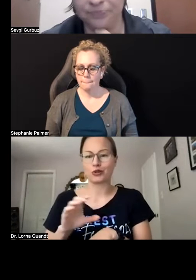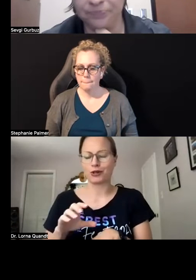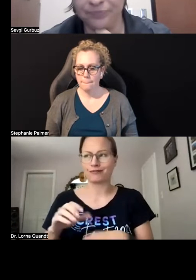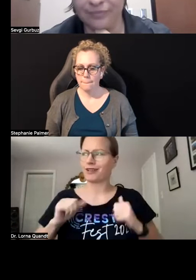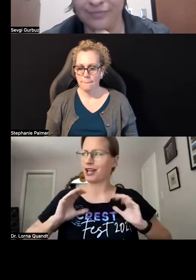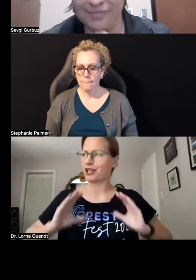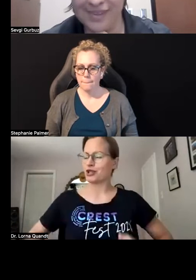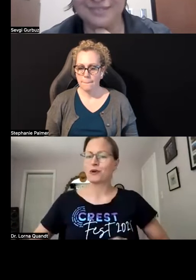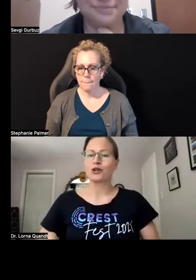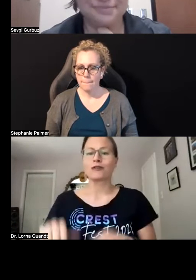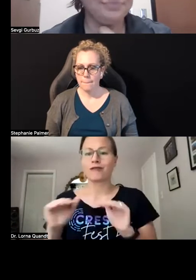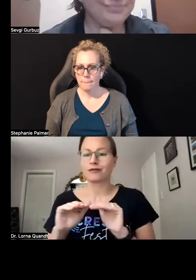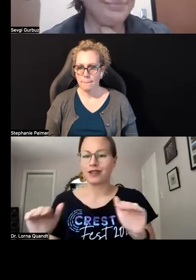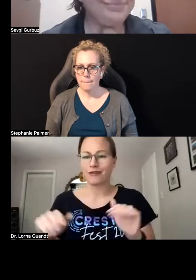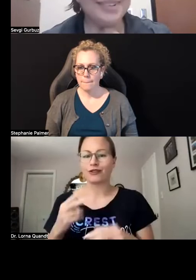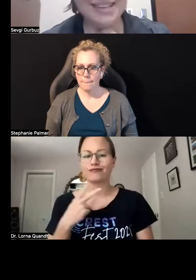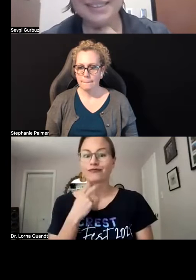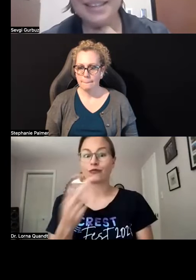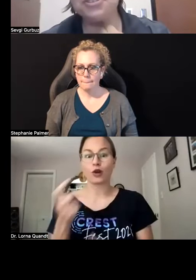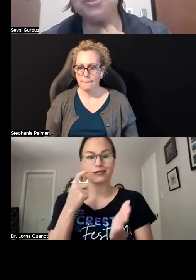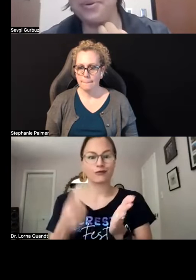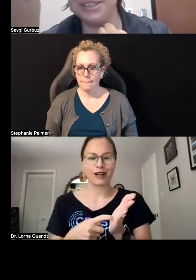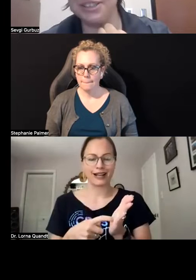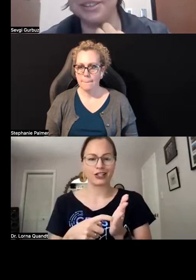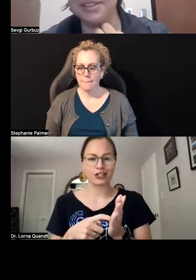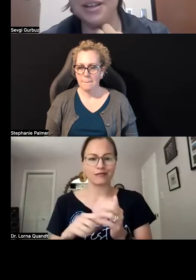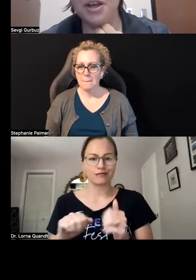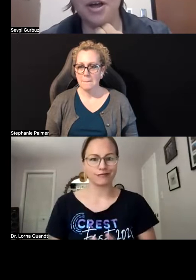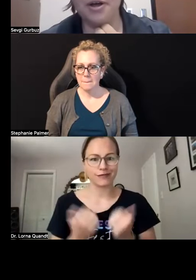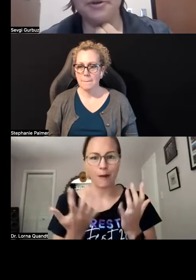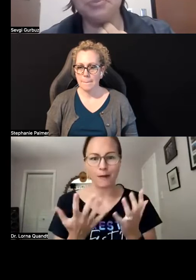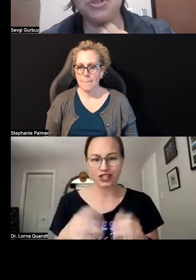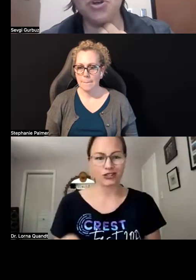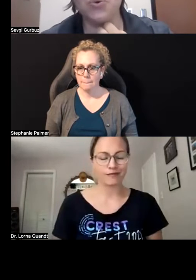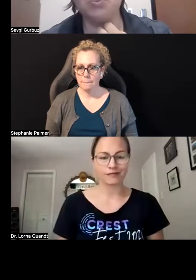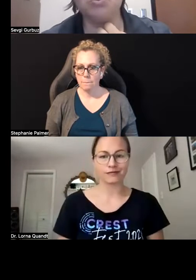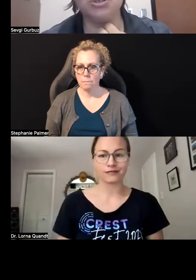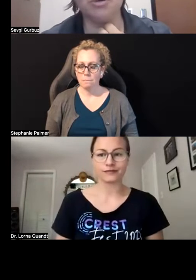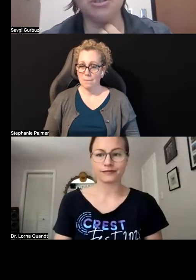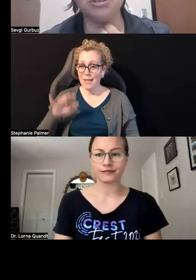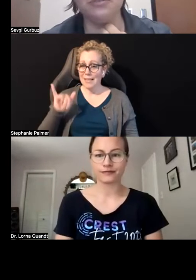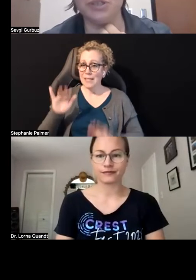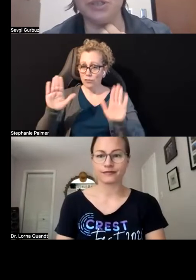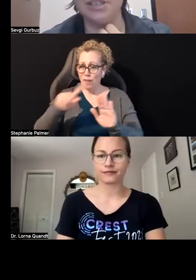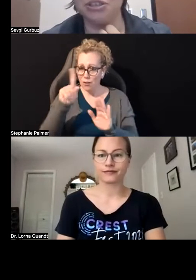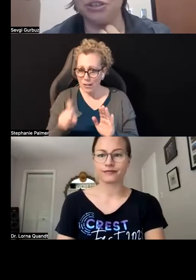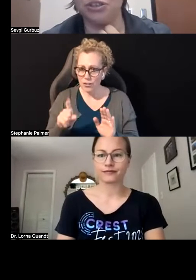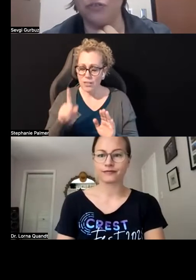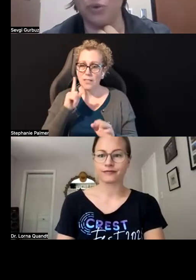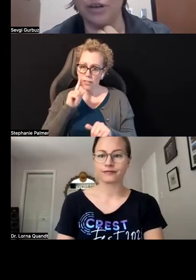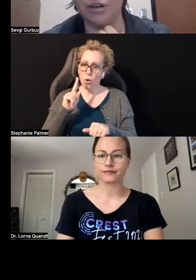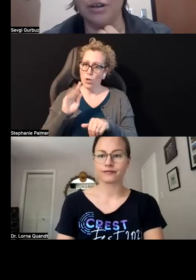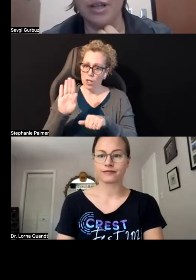voice recognition interface? That's a great question. So commercial voice